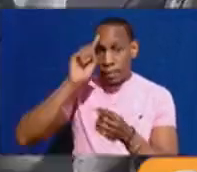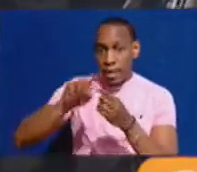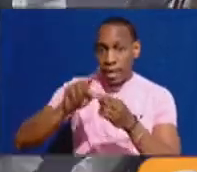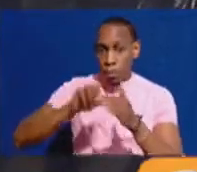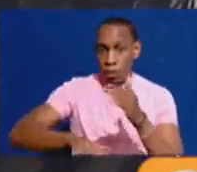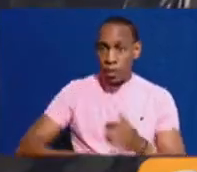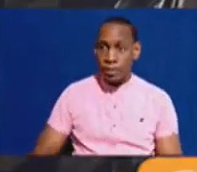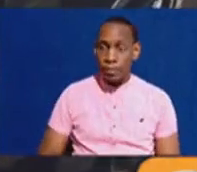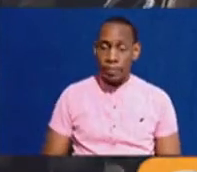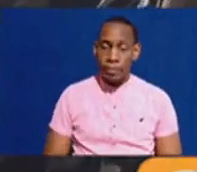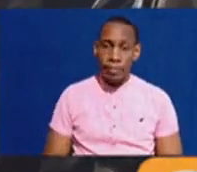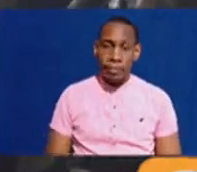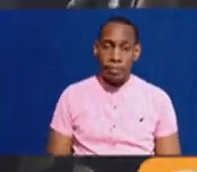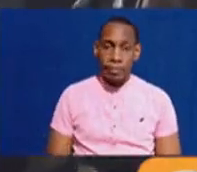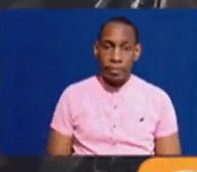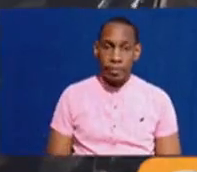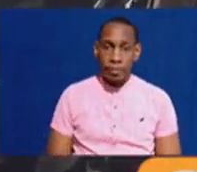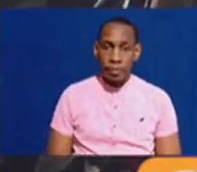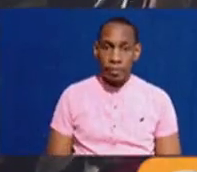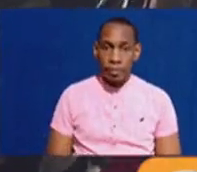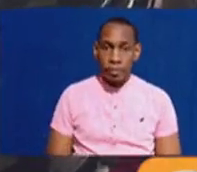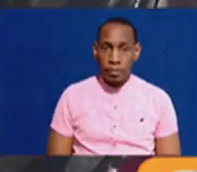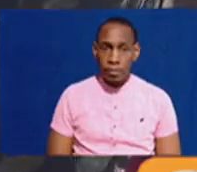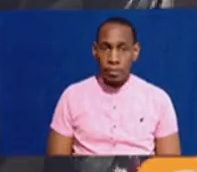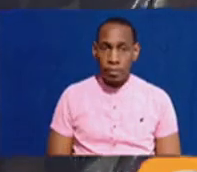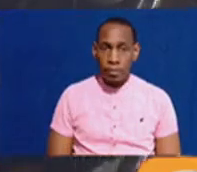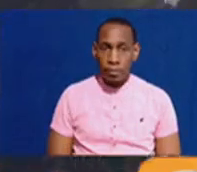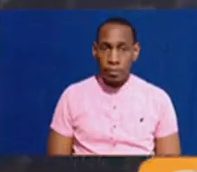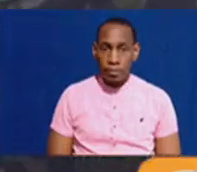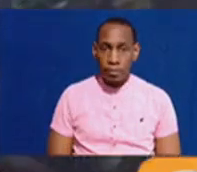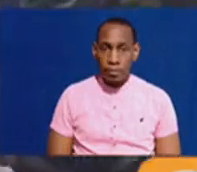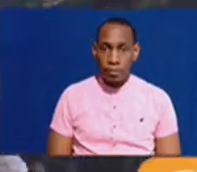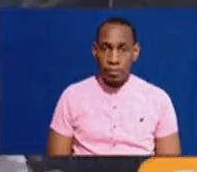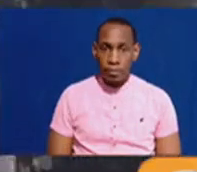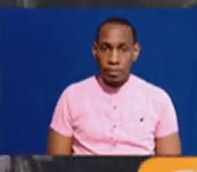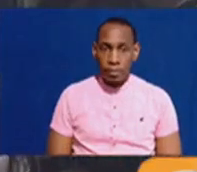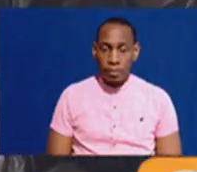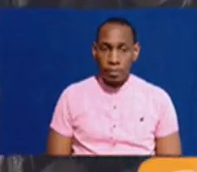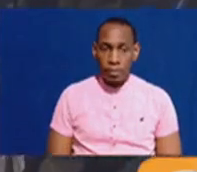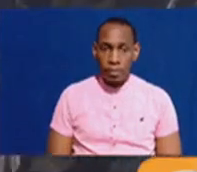Ayub Abdikadir, Citizen TV, Nairobi.